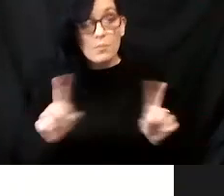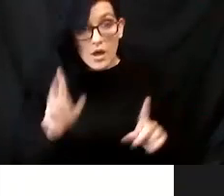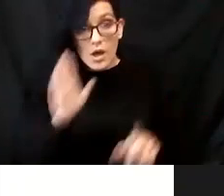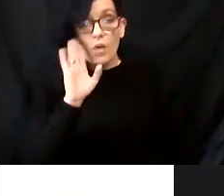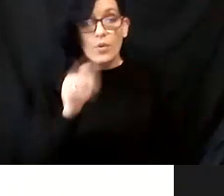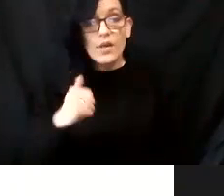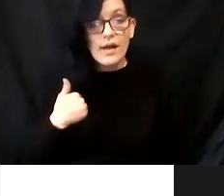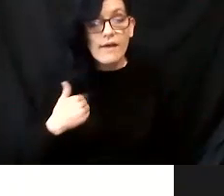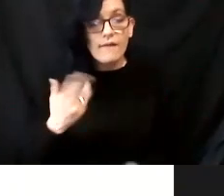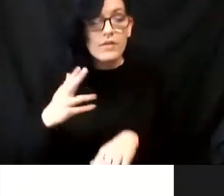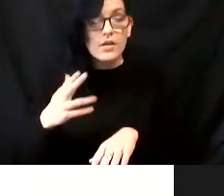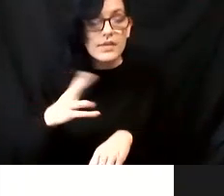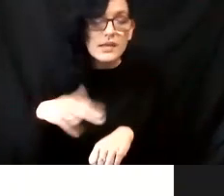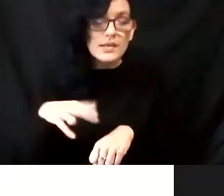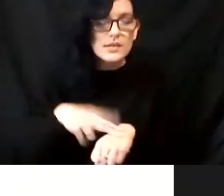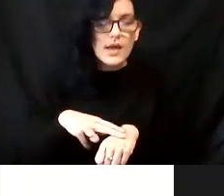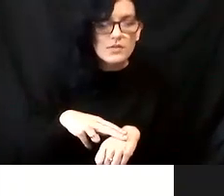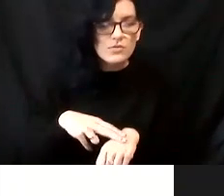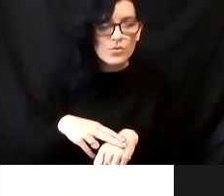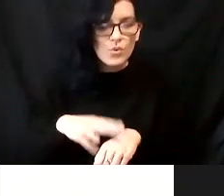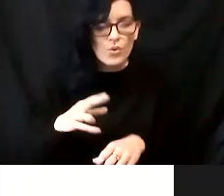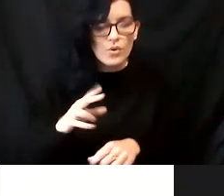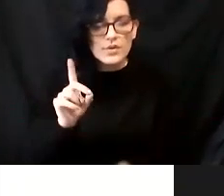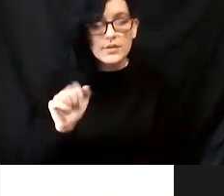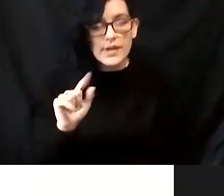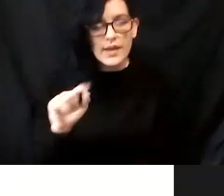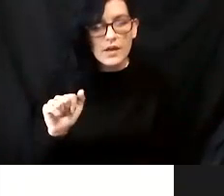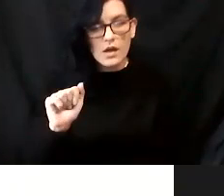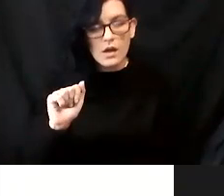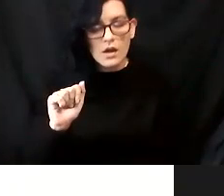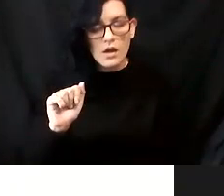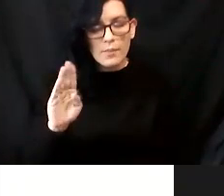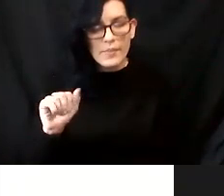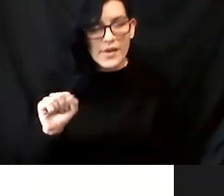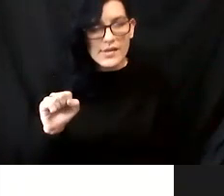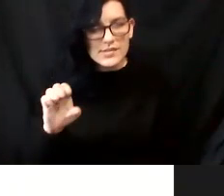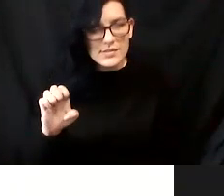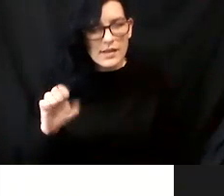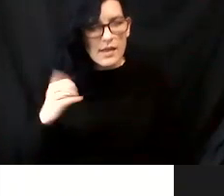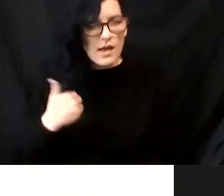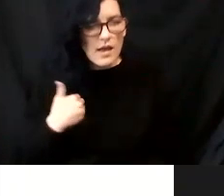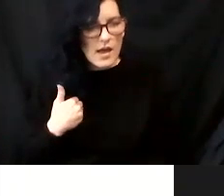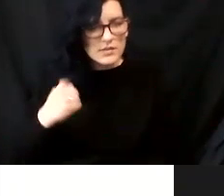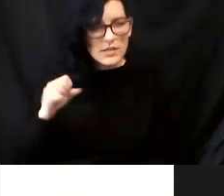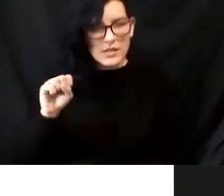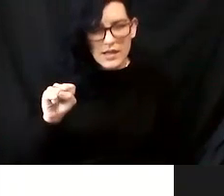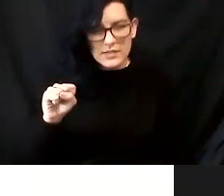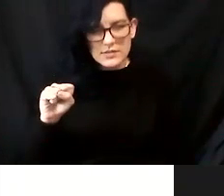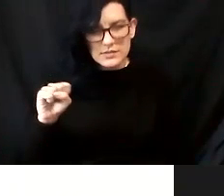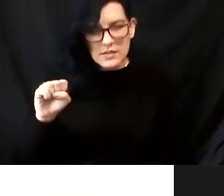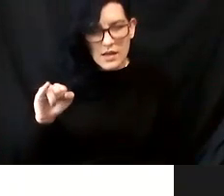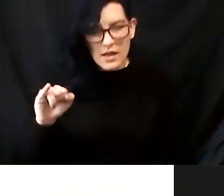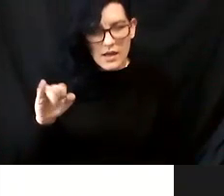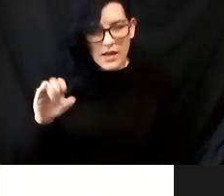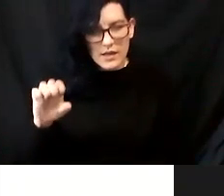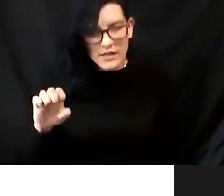FSA ID. So you probably created an account for this when, like, if you took out a federal loan, you have